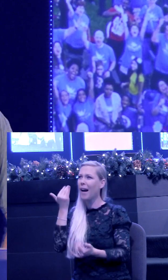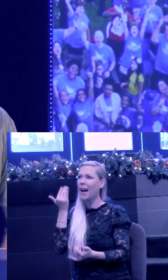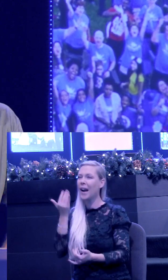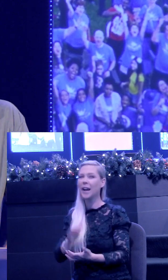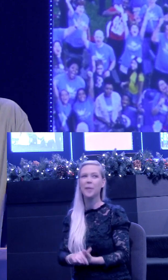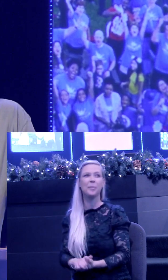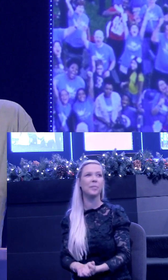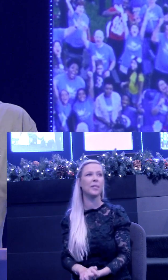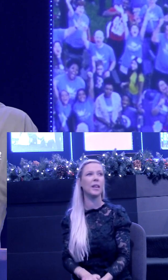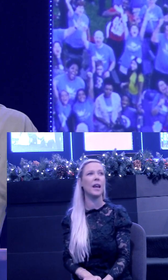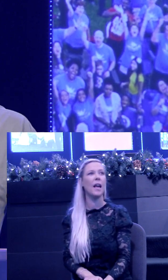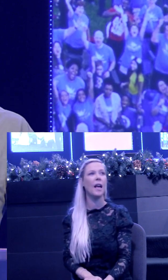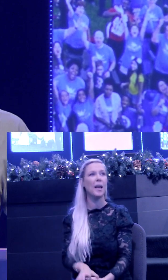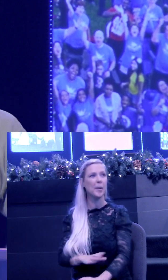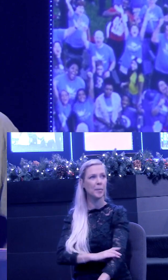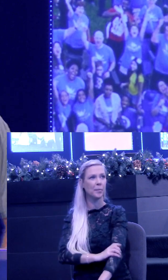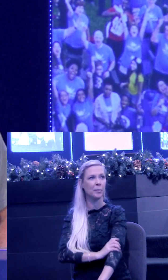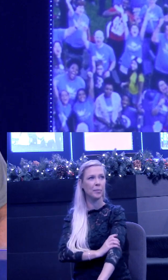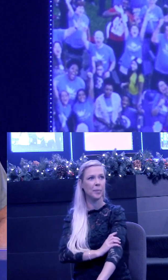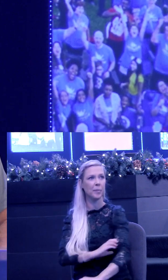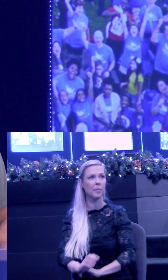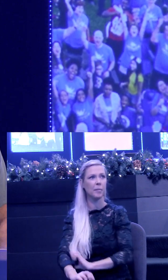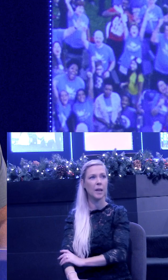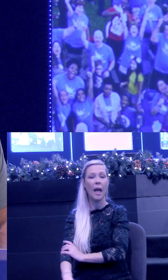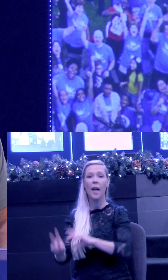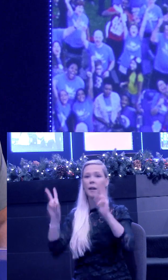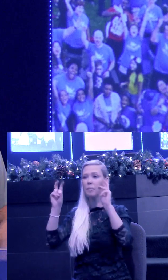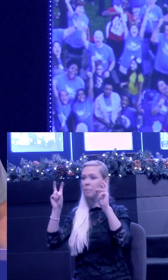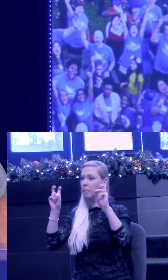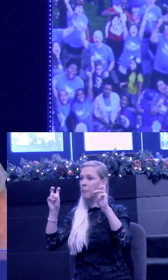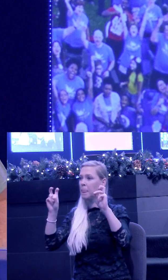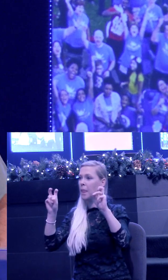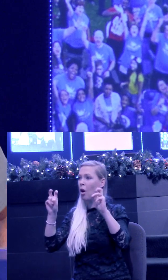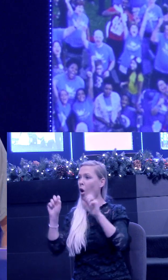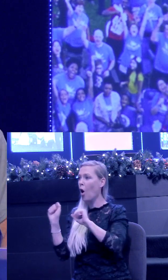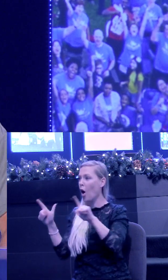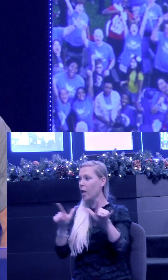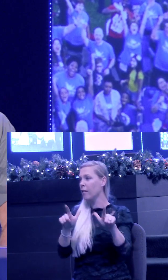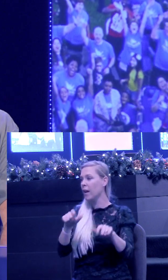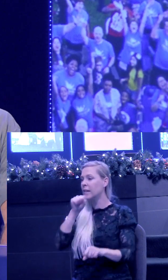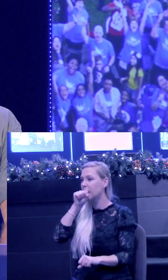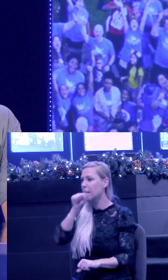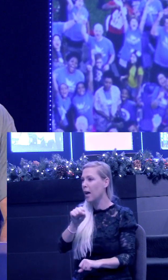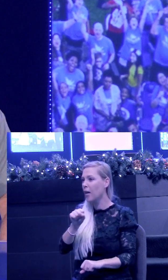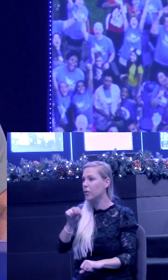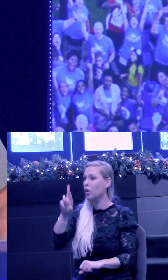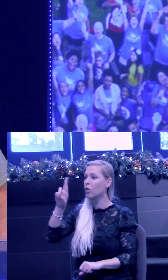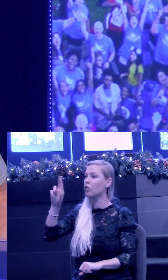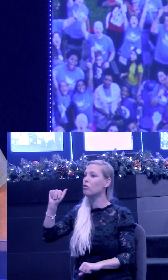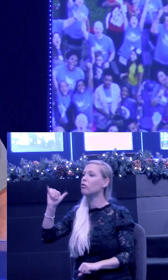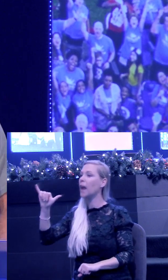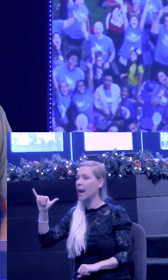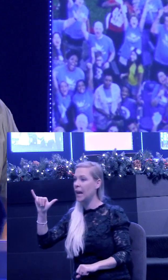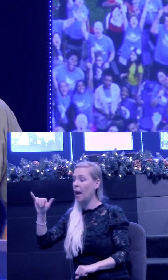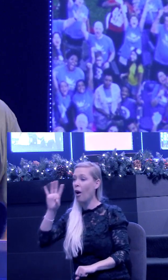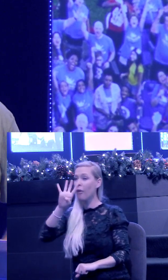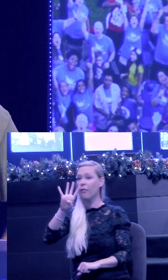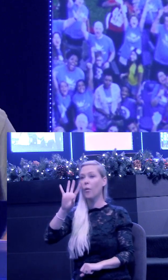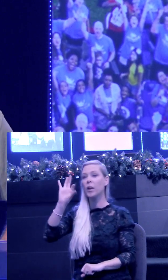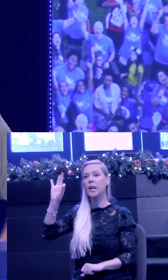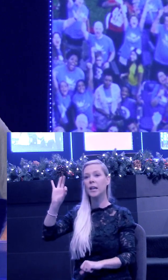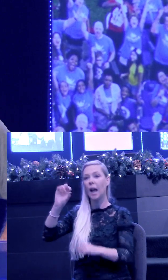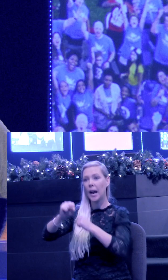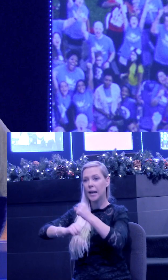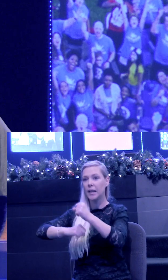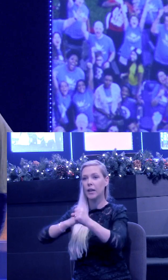There's a guy, the segment was called Everybody Loves Ray, and it was about Ray Rochelle. He's a 49-year-old